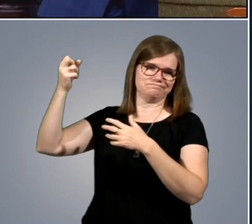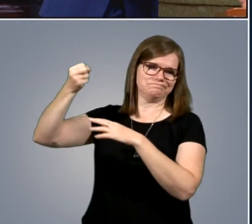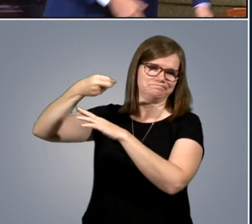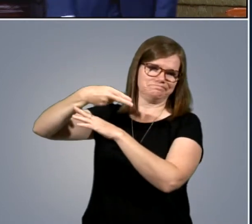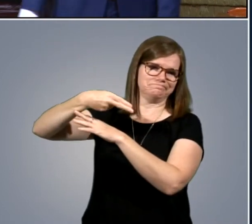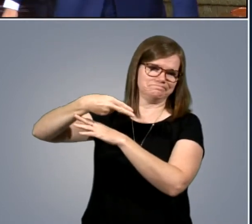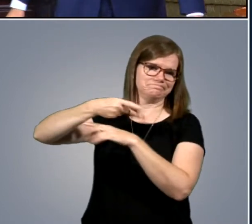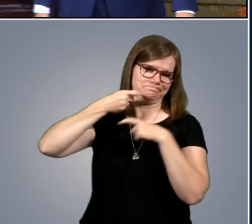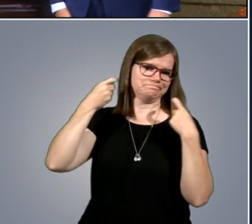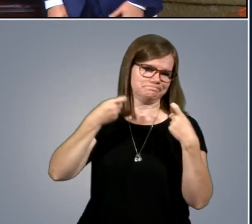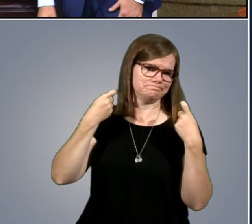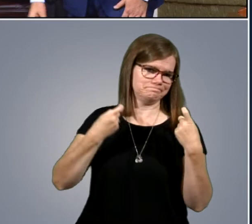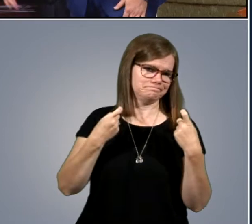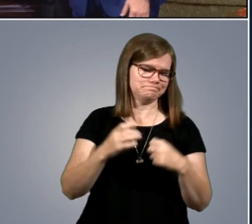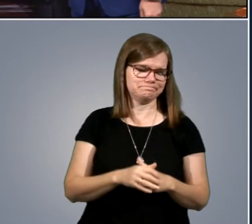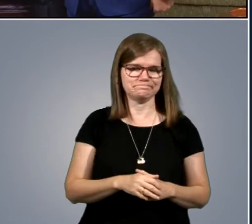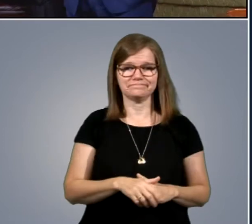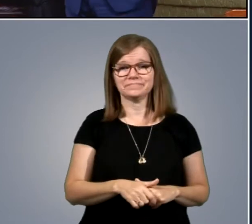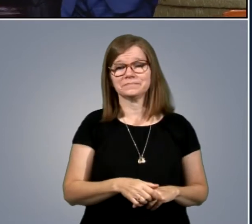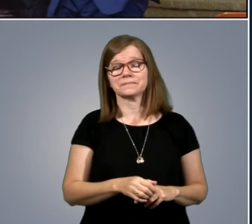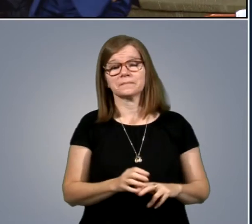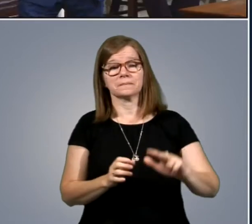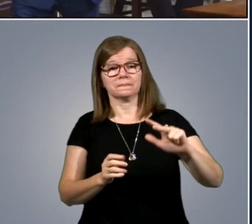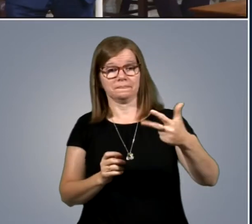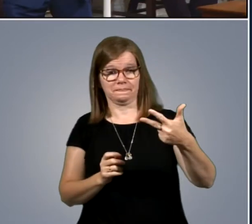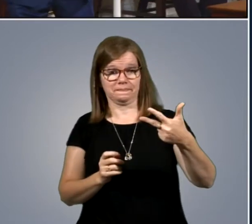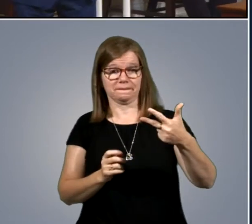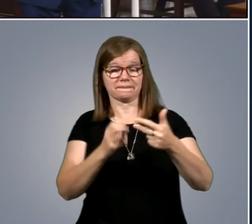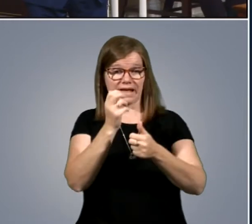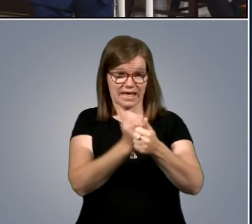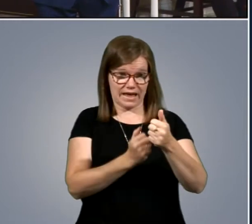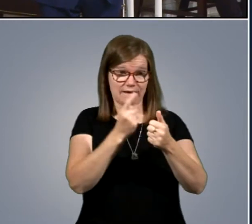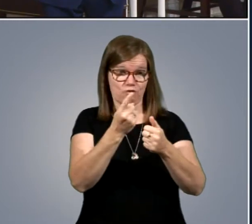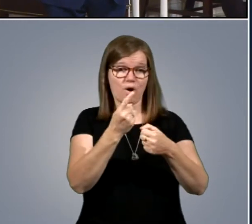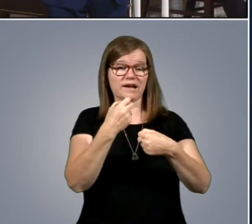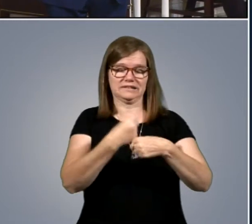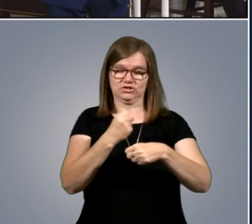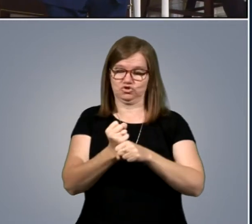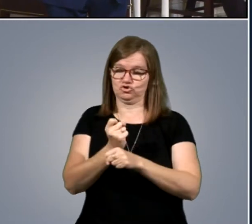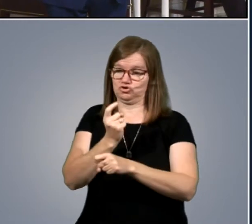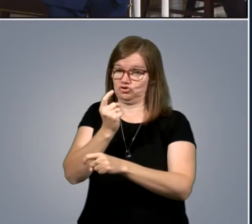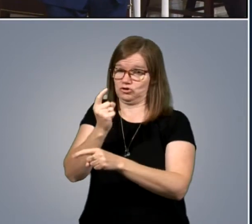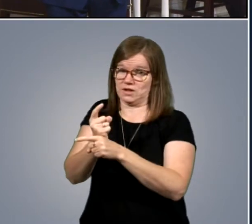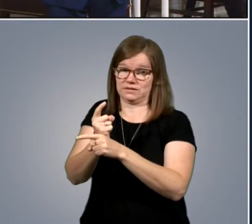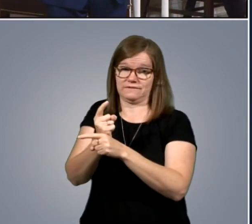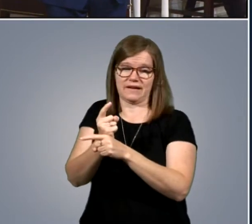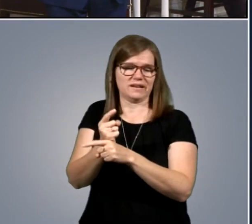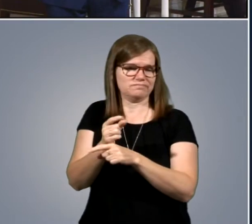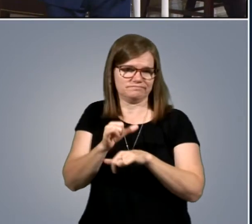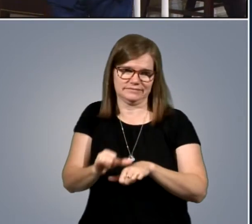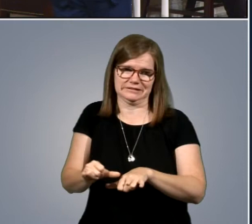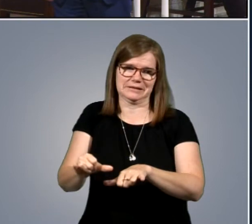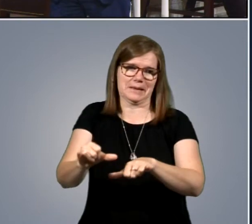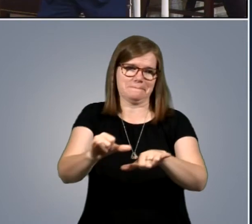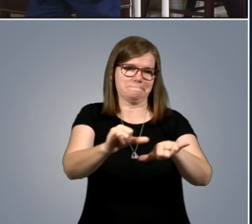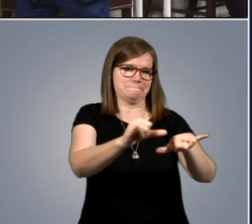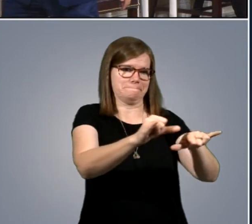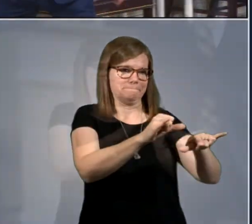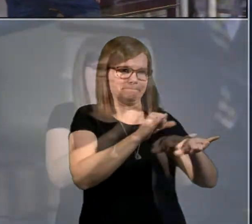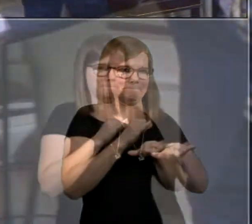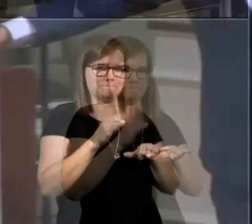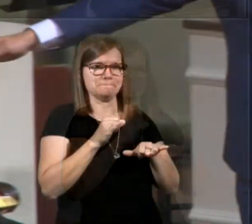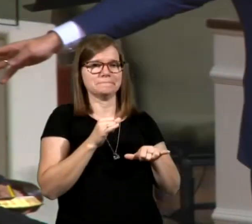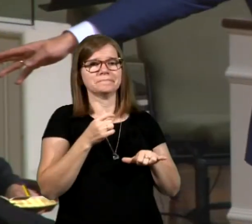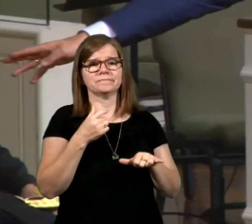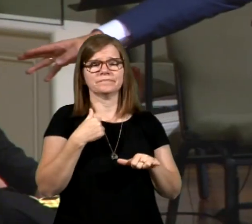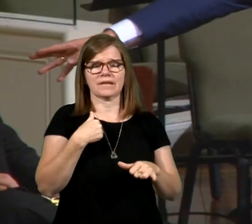Number three, everyone has justified the same way. Now, if I could ask James